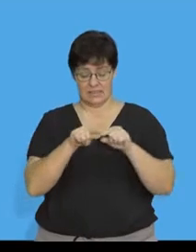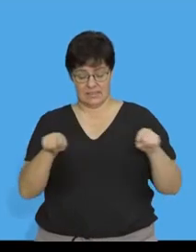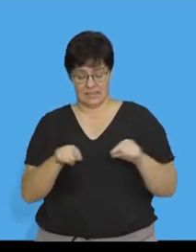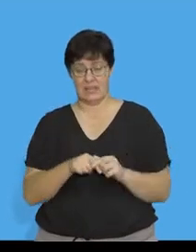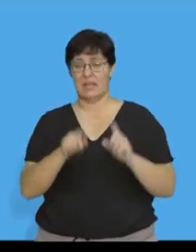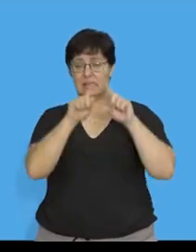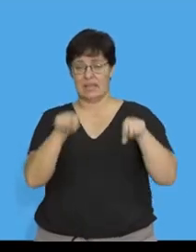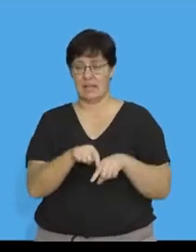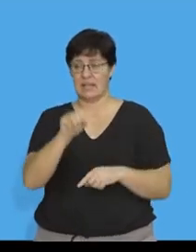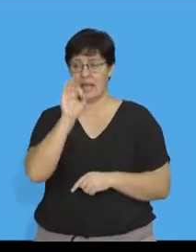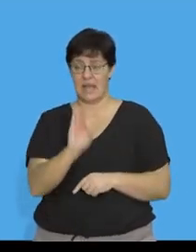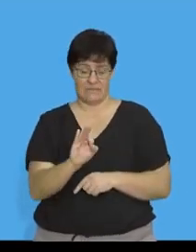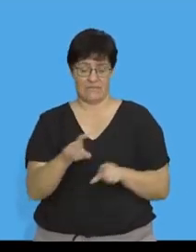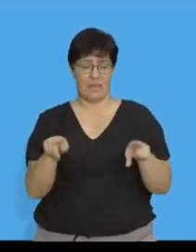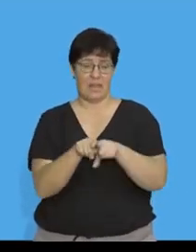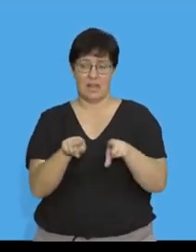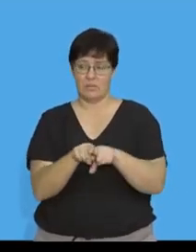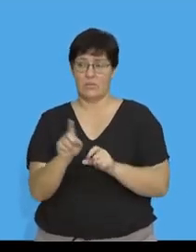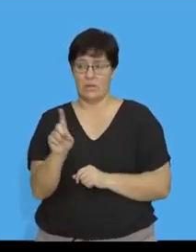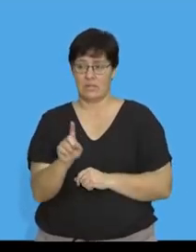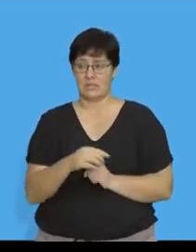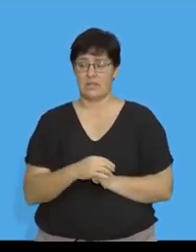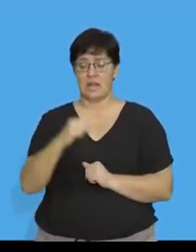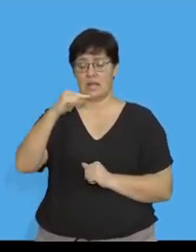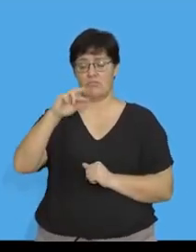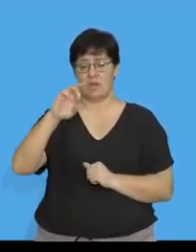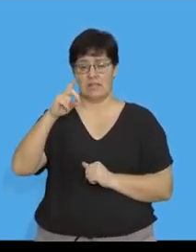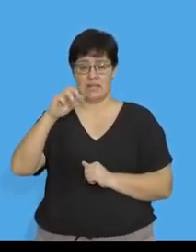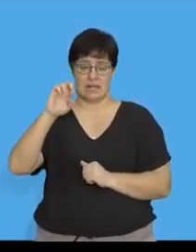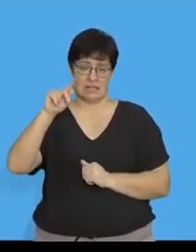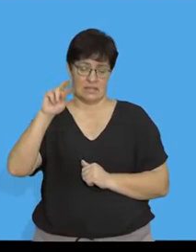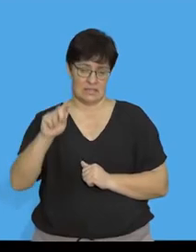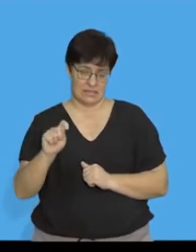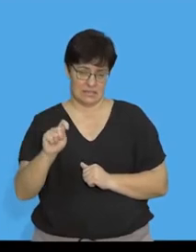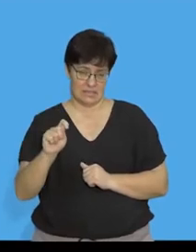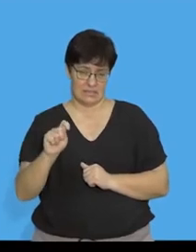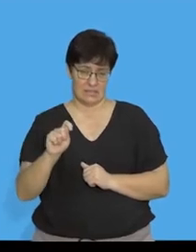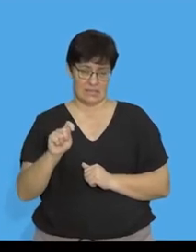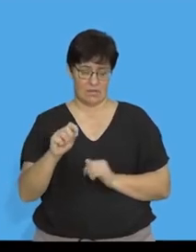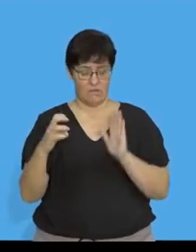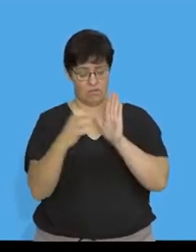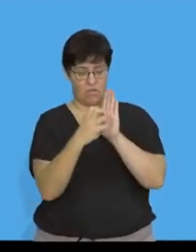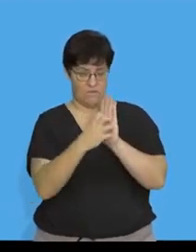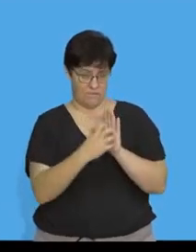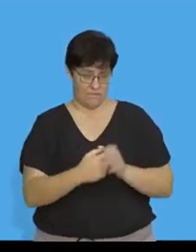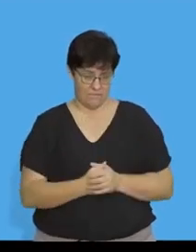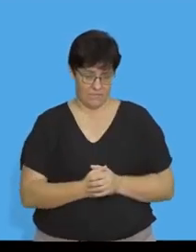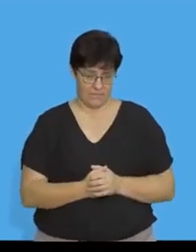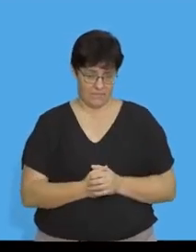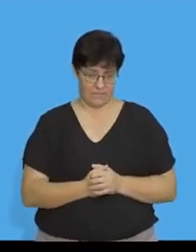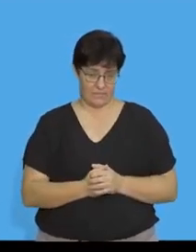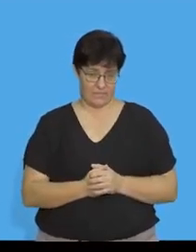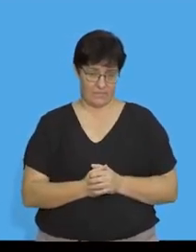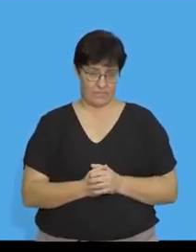we try and predict, is there a pattern? I'm just highlighting the values. You'll